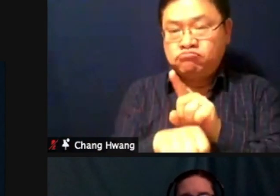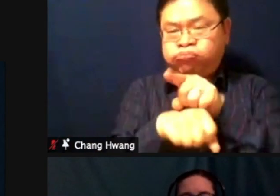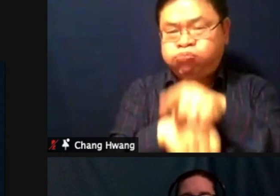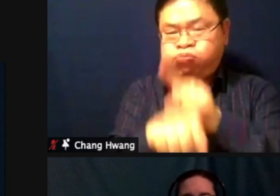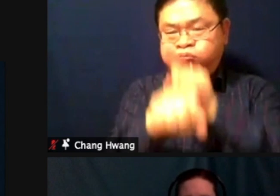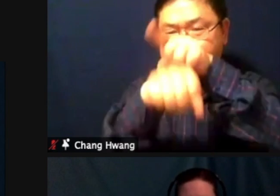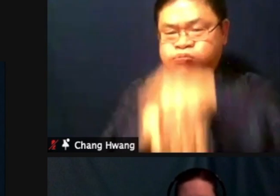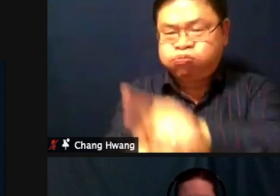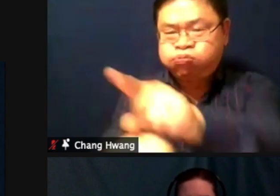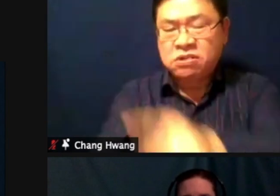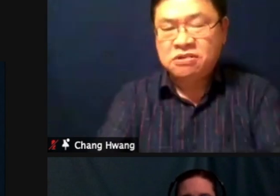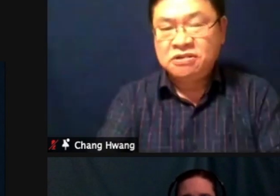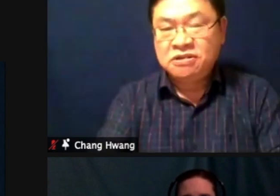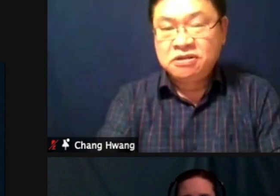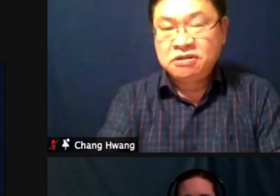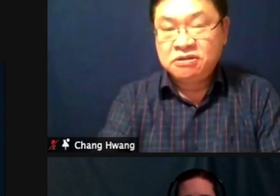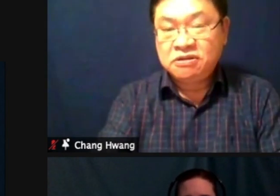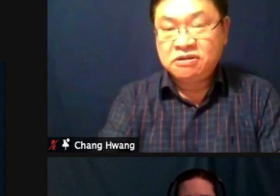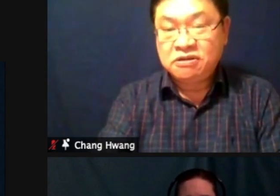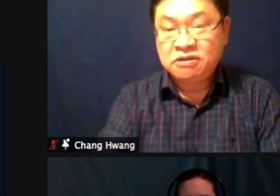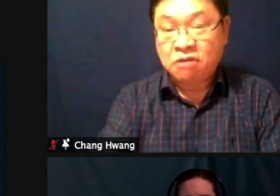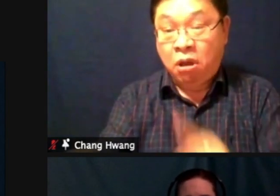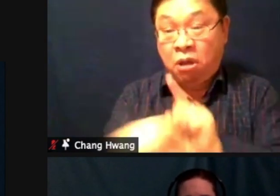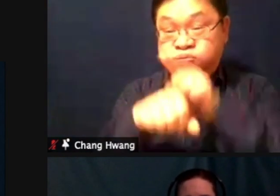at that point, Russia